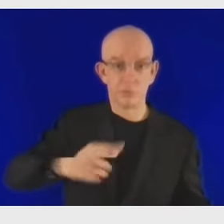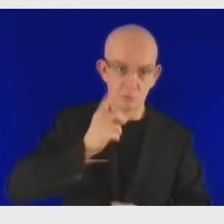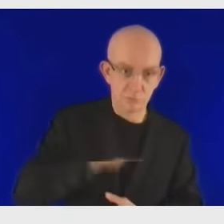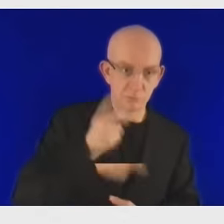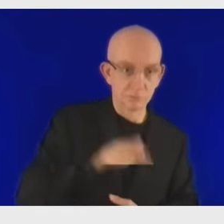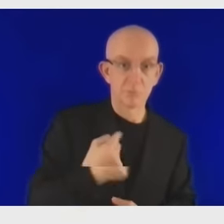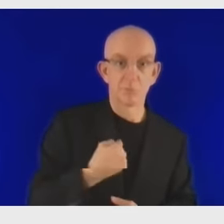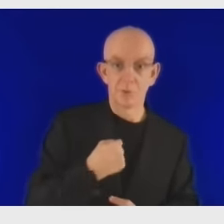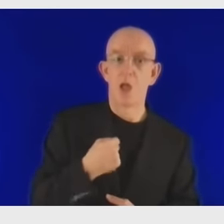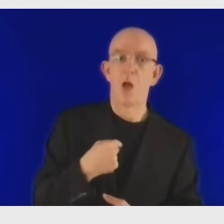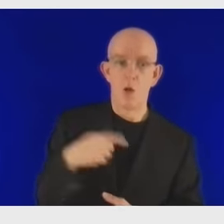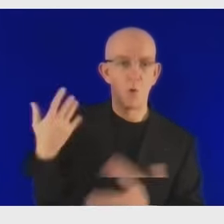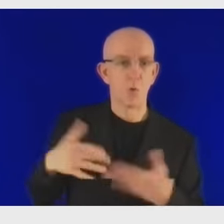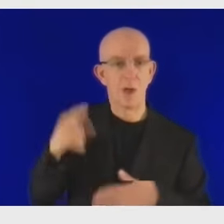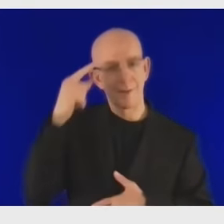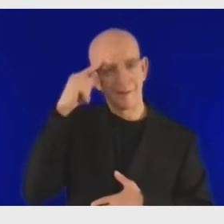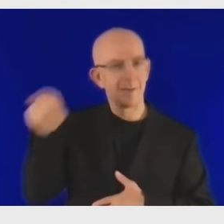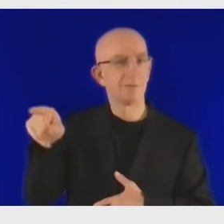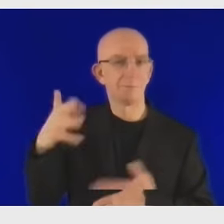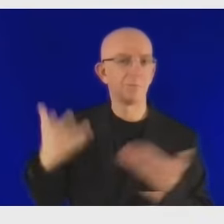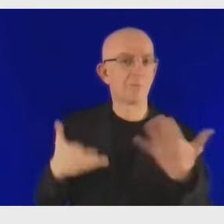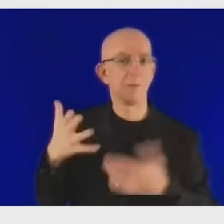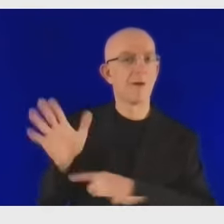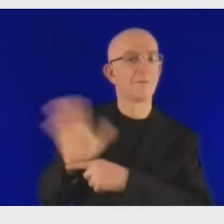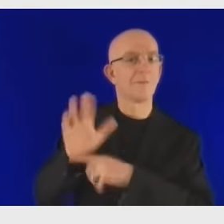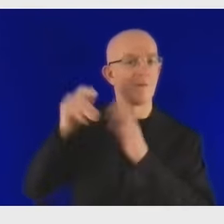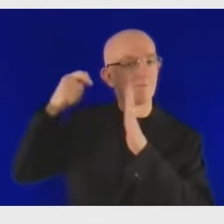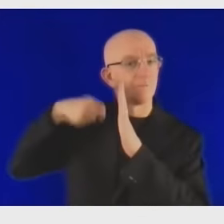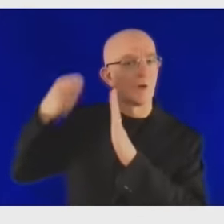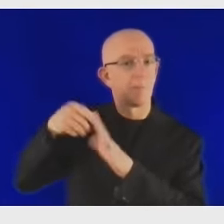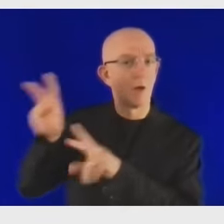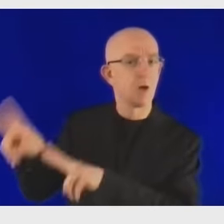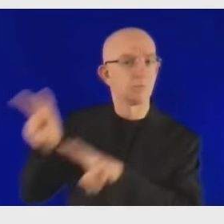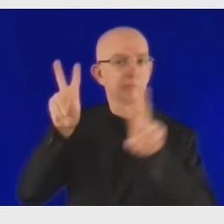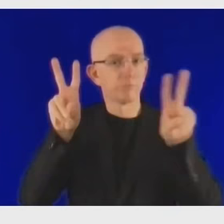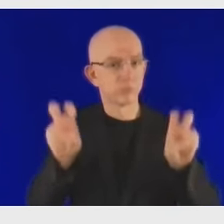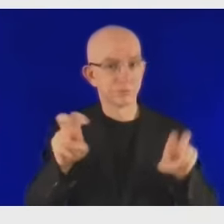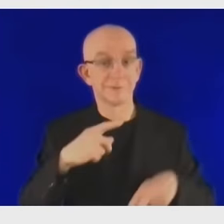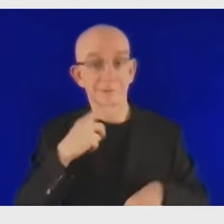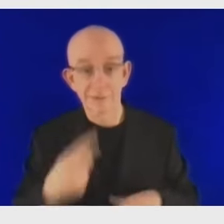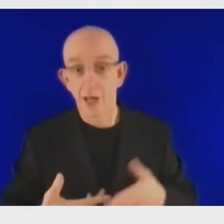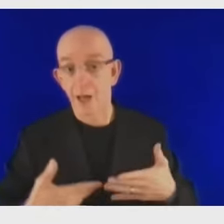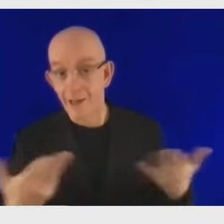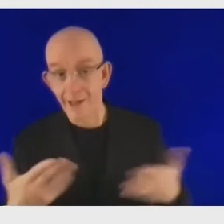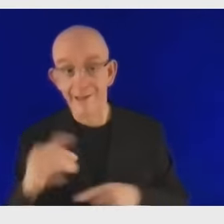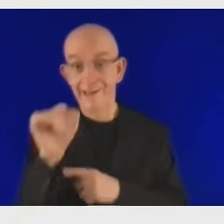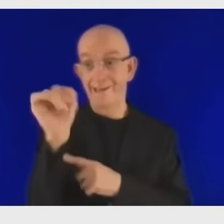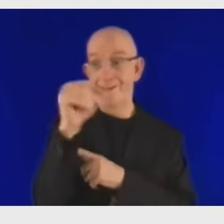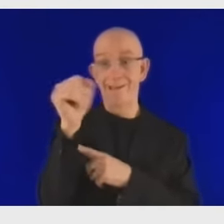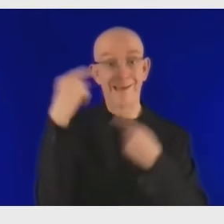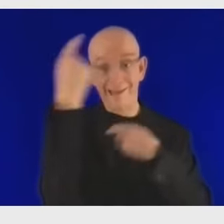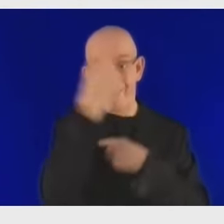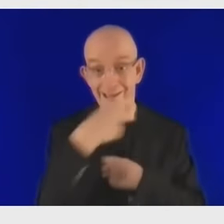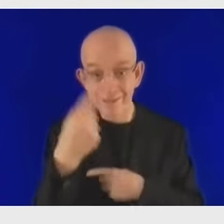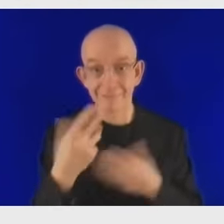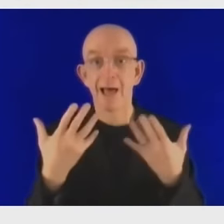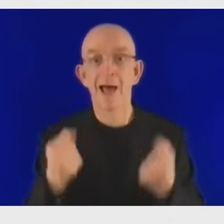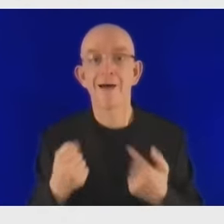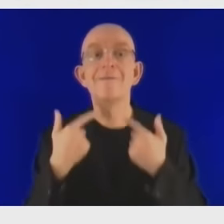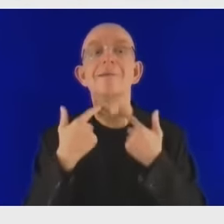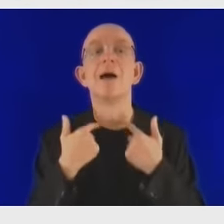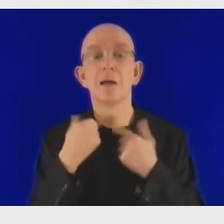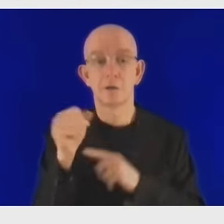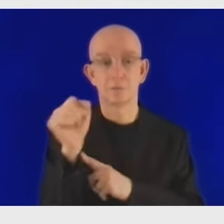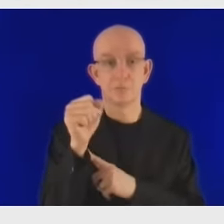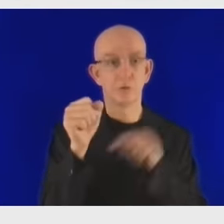it comes to shareholders. We're looking for the people that can make the head look in a different direction. I think this is a fantastic segue into